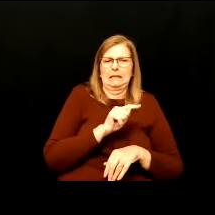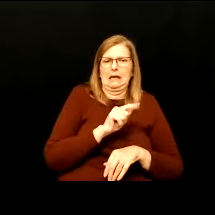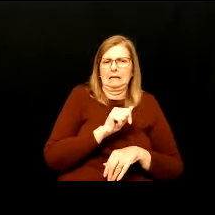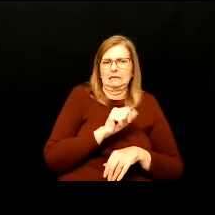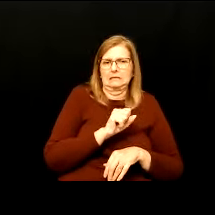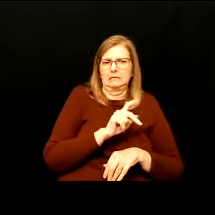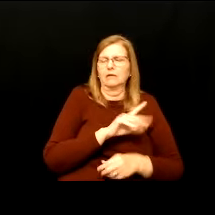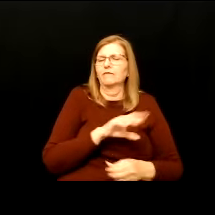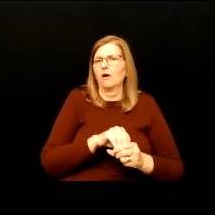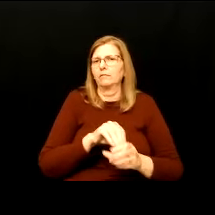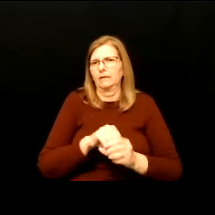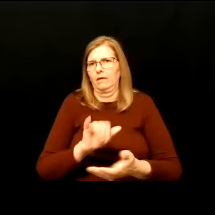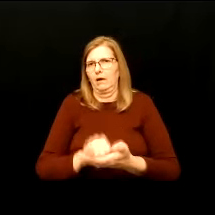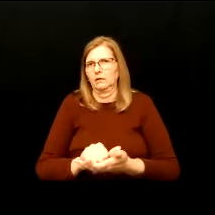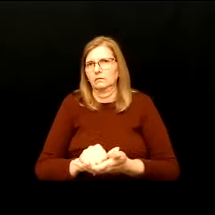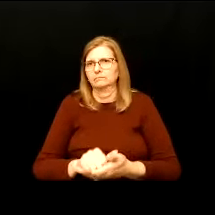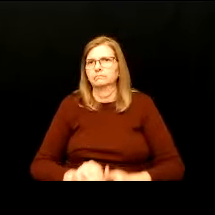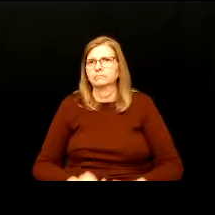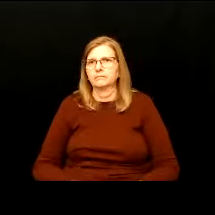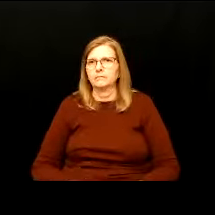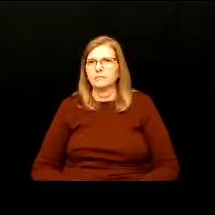that.